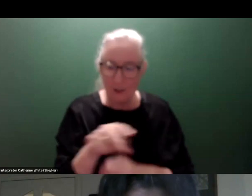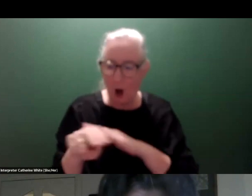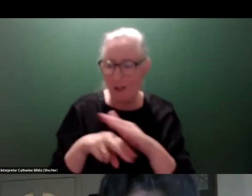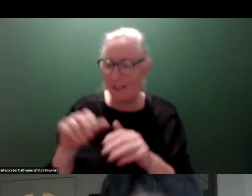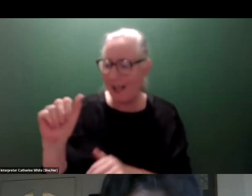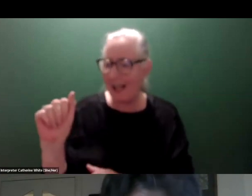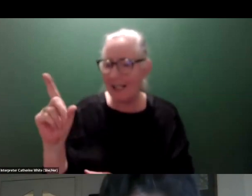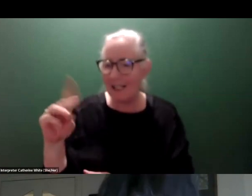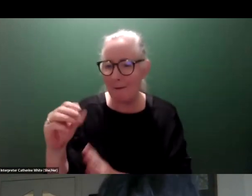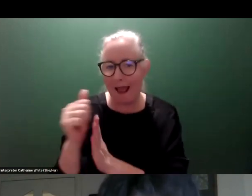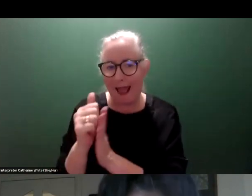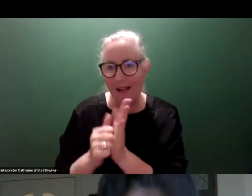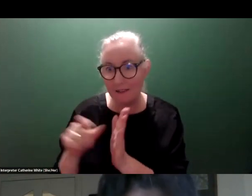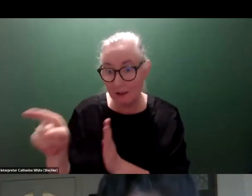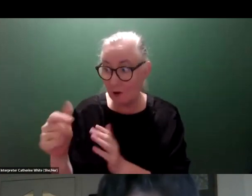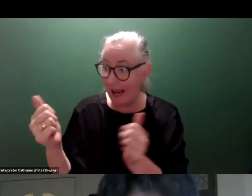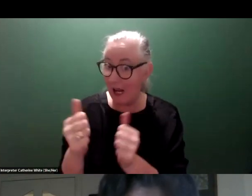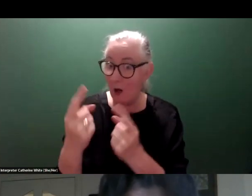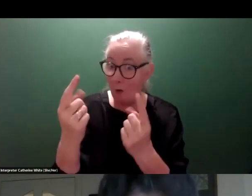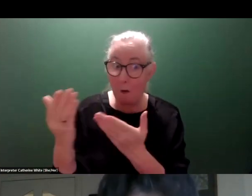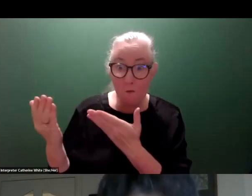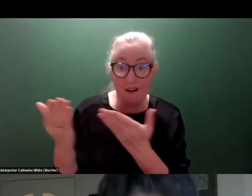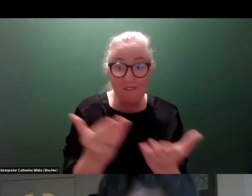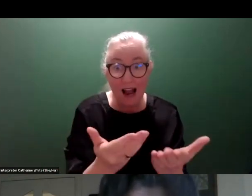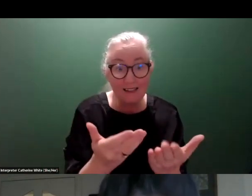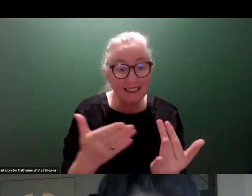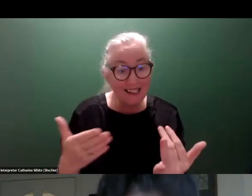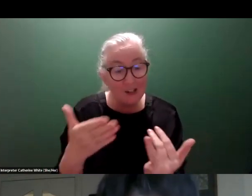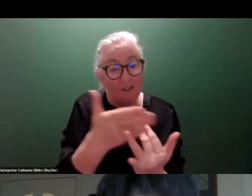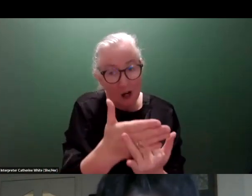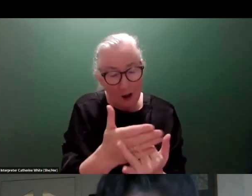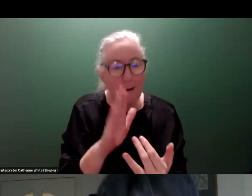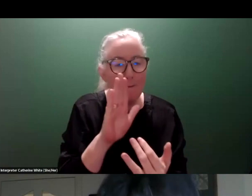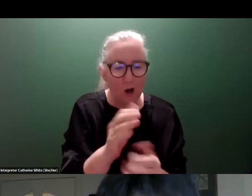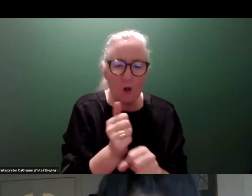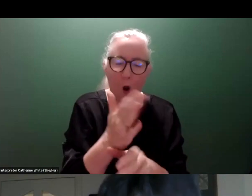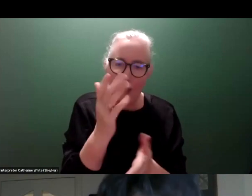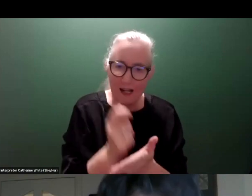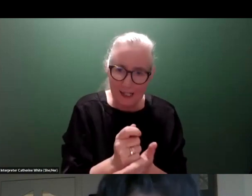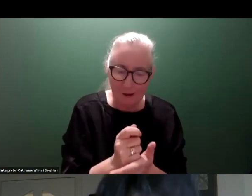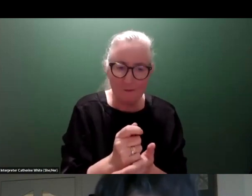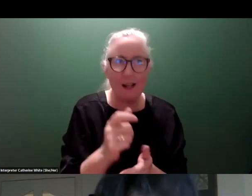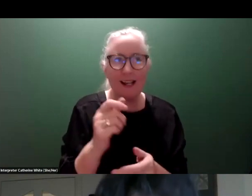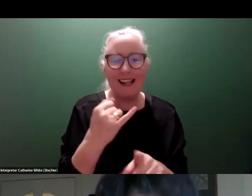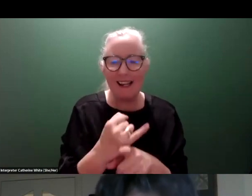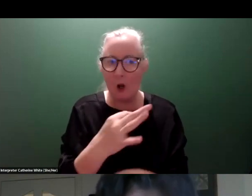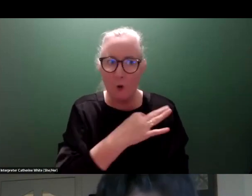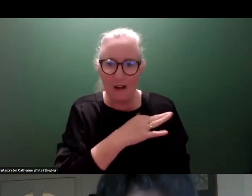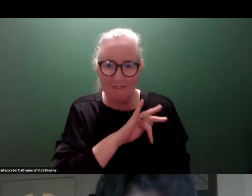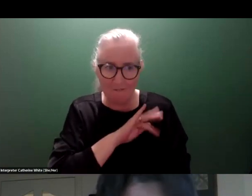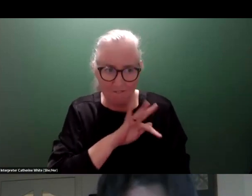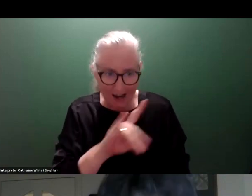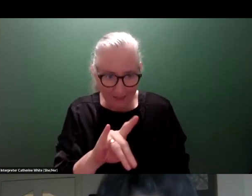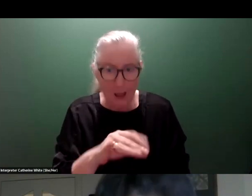Act. Anyone providing an intervention must act in all times for in good faith and for the benefit of